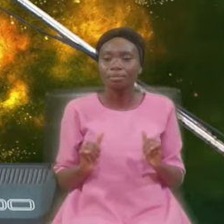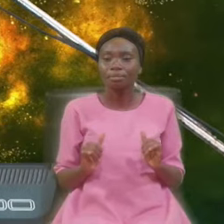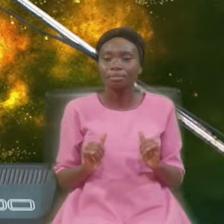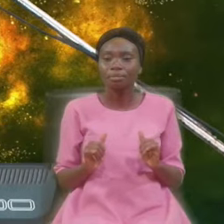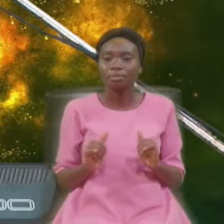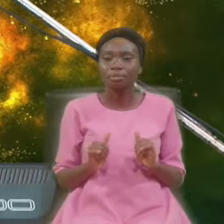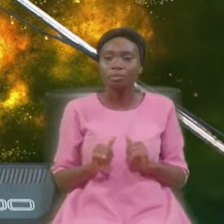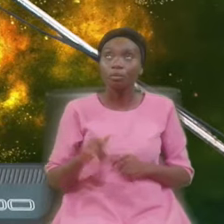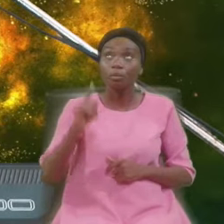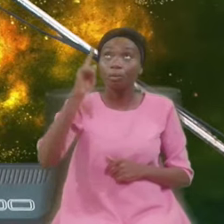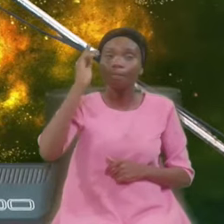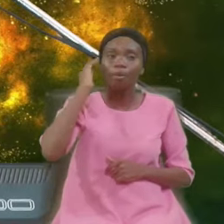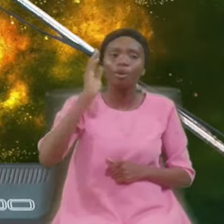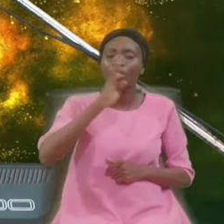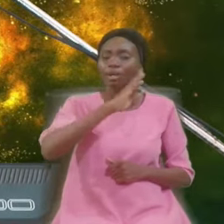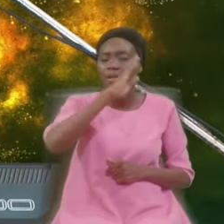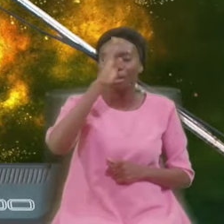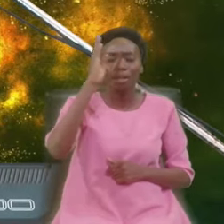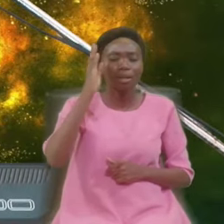Sing it.